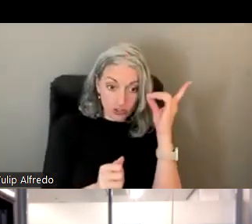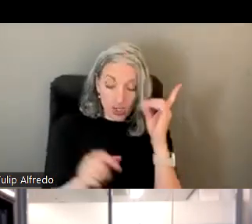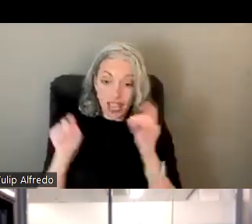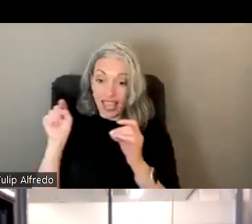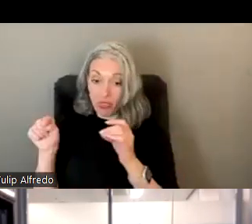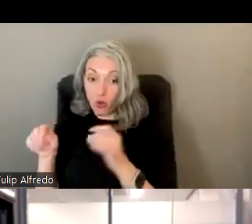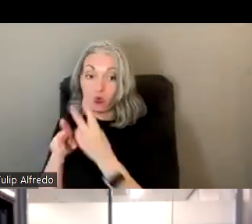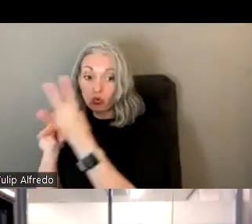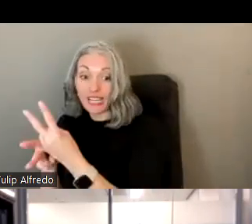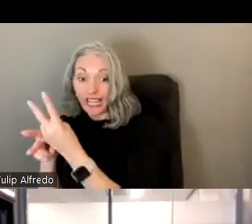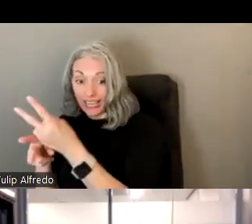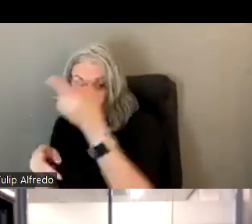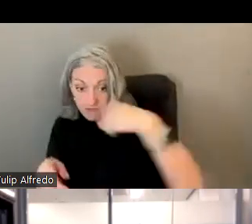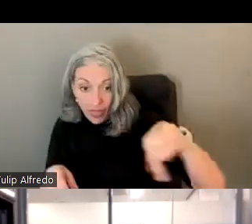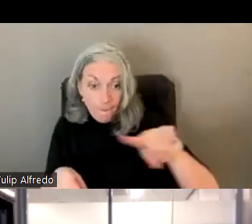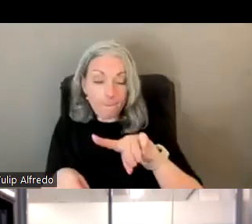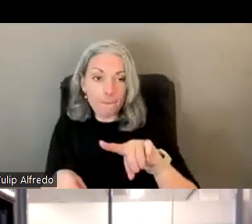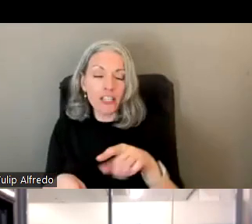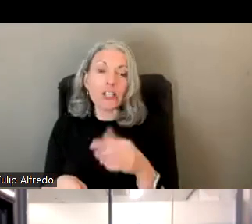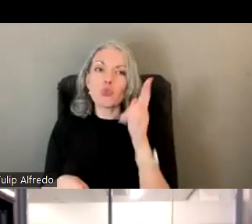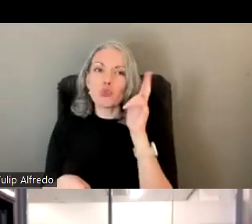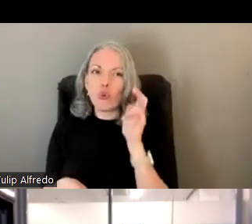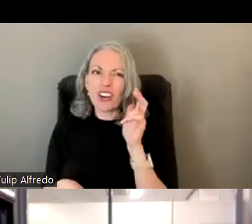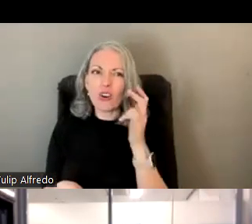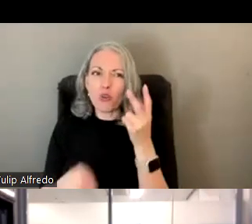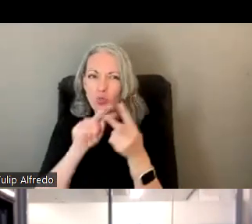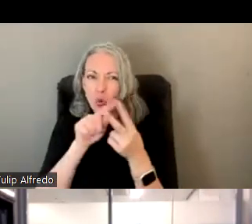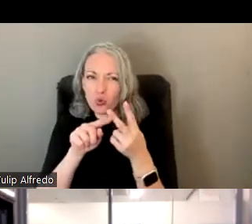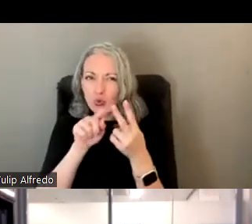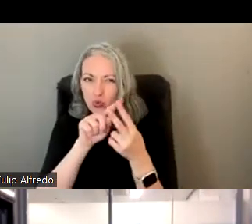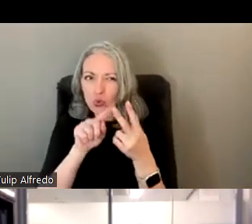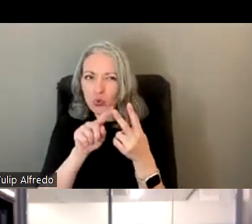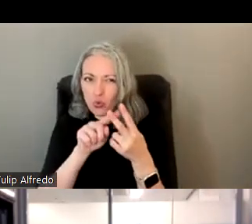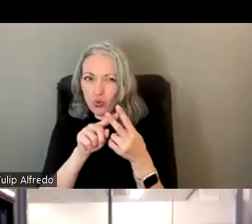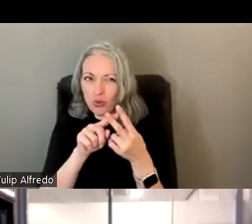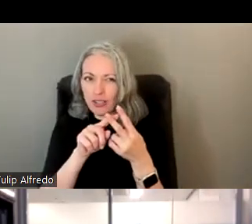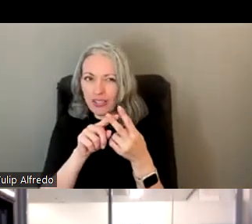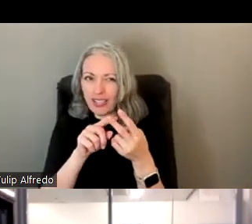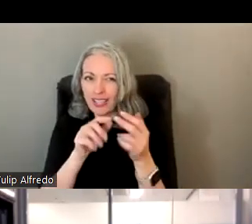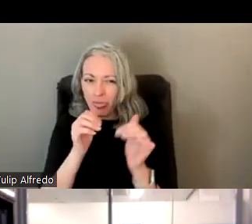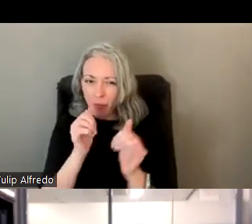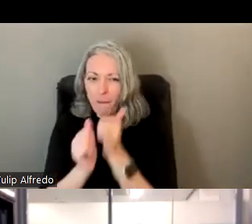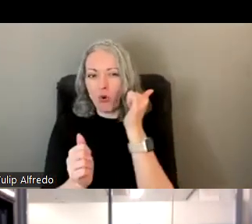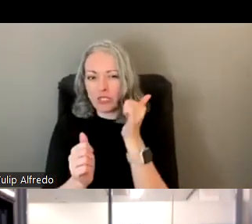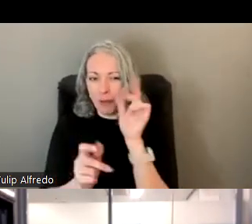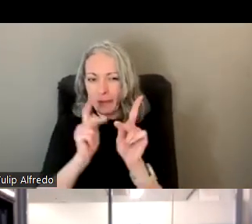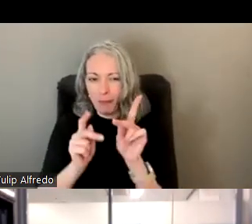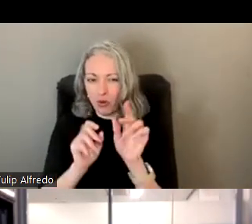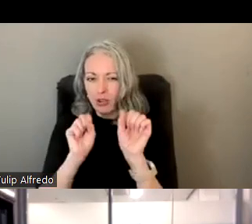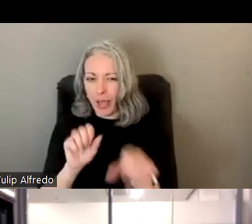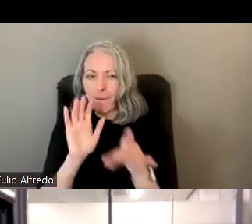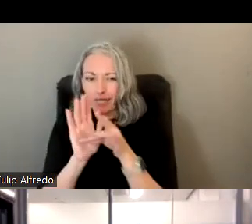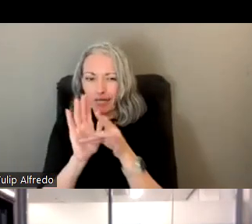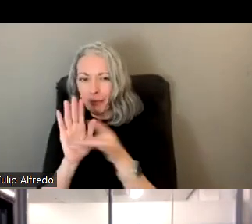the two I hear like having the resonating with the largest number of us. And so if that makes sense to people,